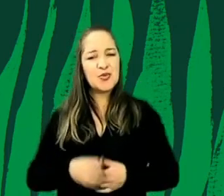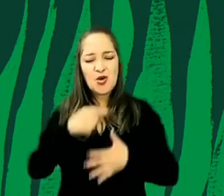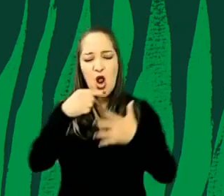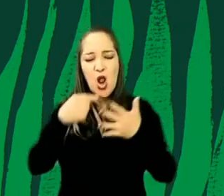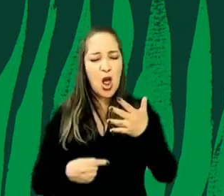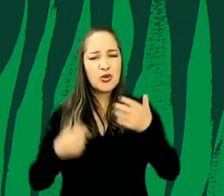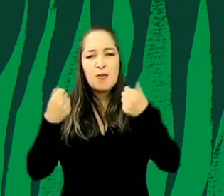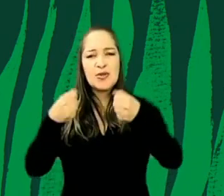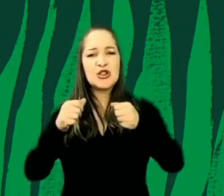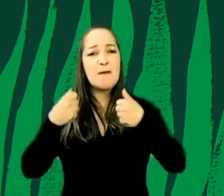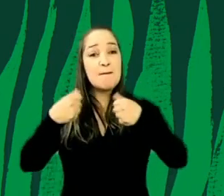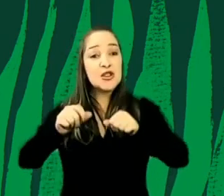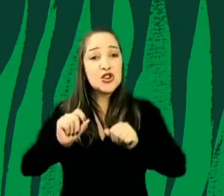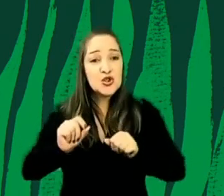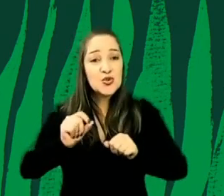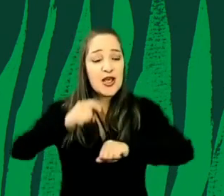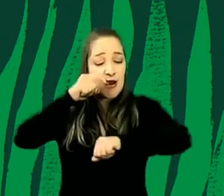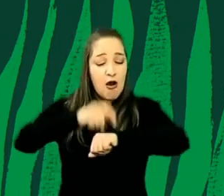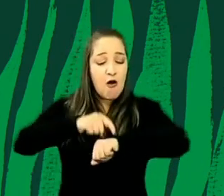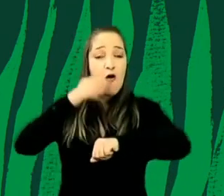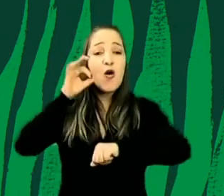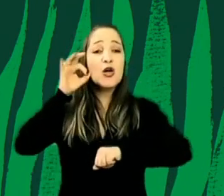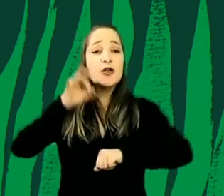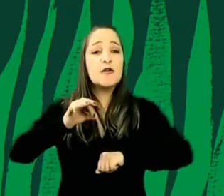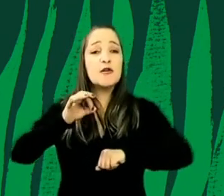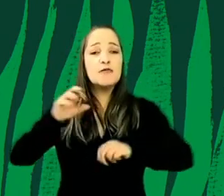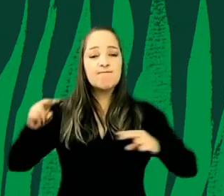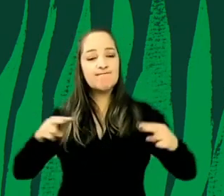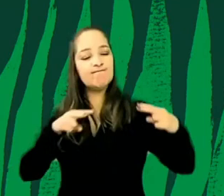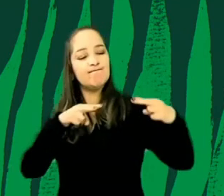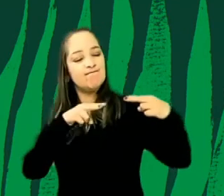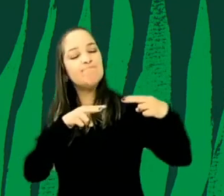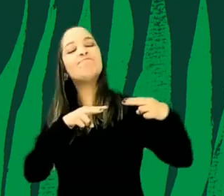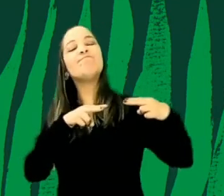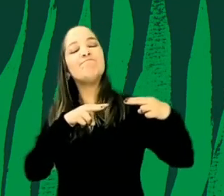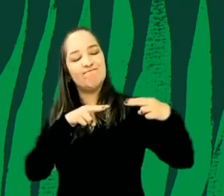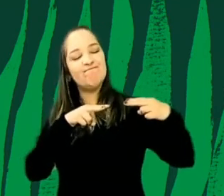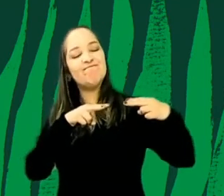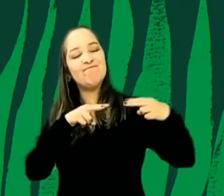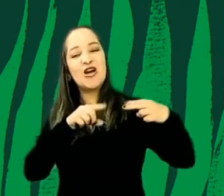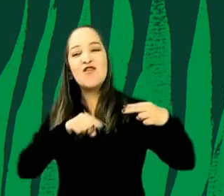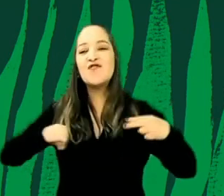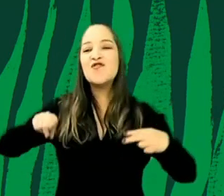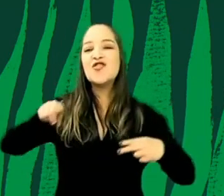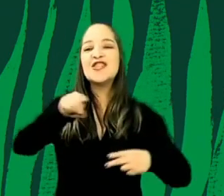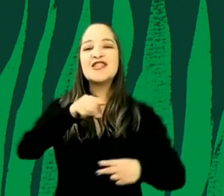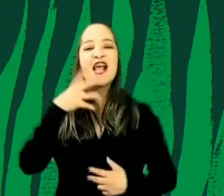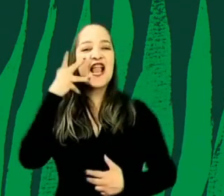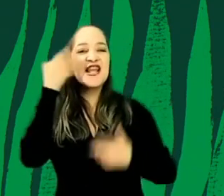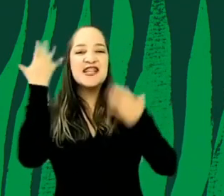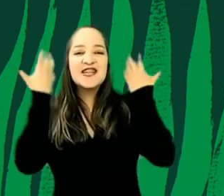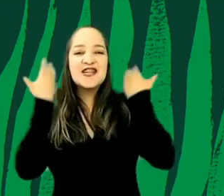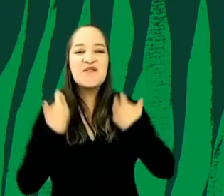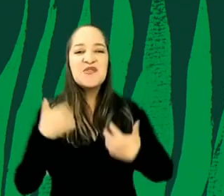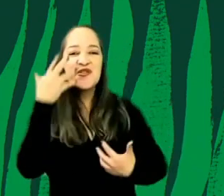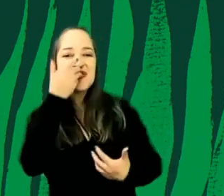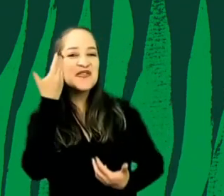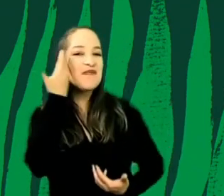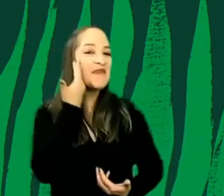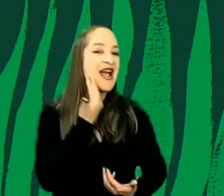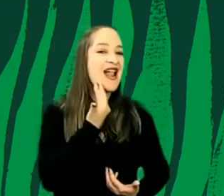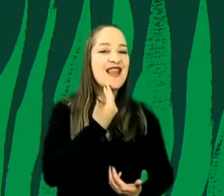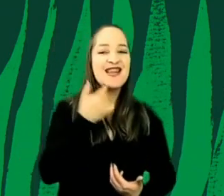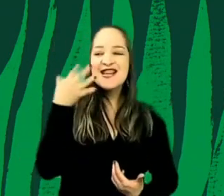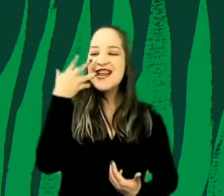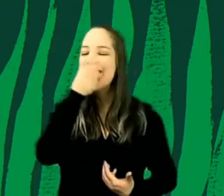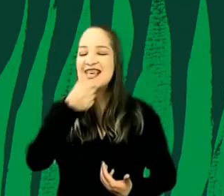where we look at each other, we see each other, say, oh, you're looking great. You know, your hair is wonderful. Your skin is beautiful. You know, you look like you're eating, you know,